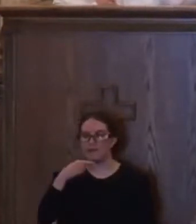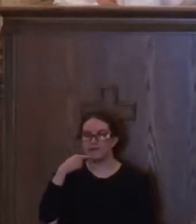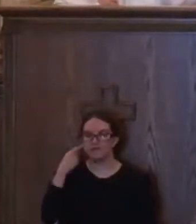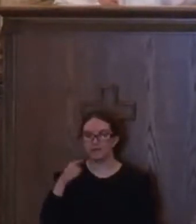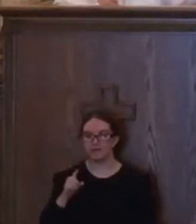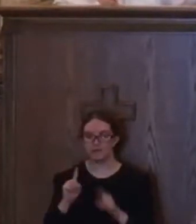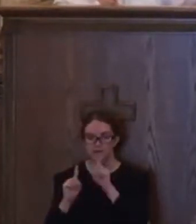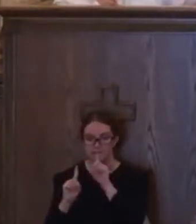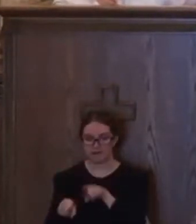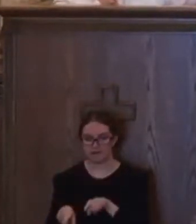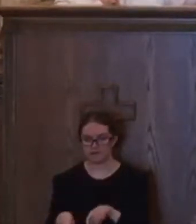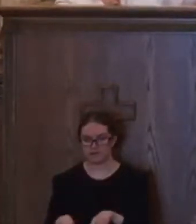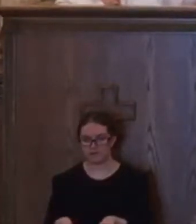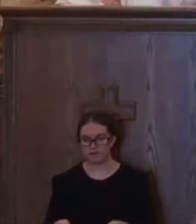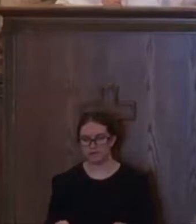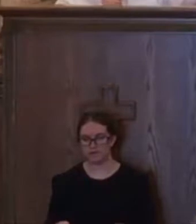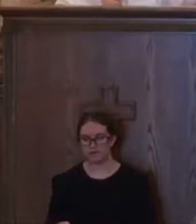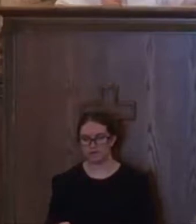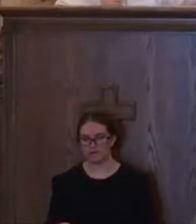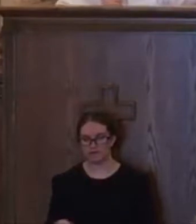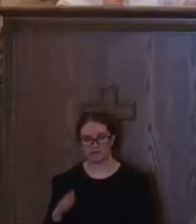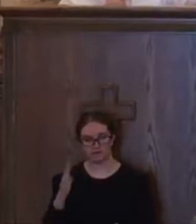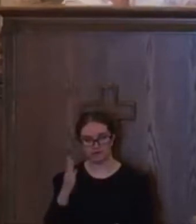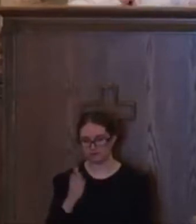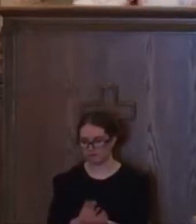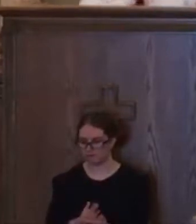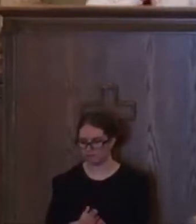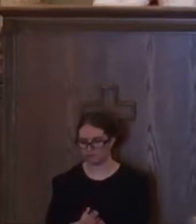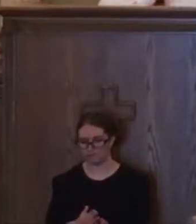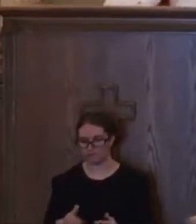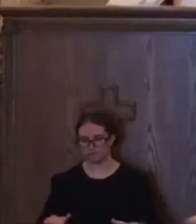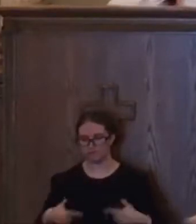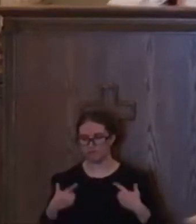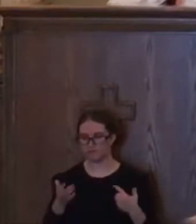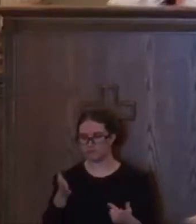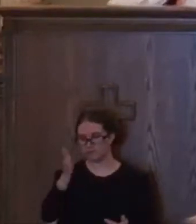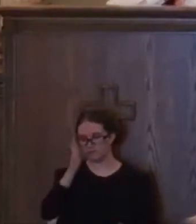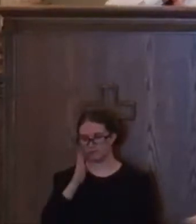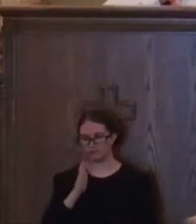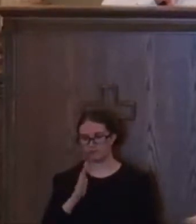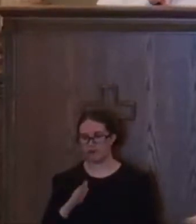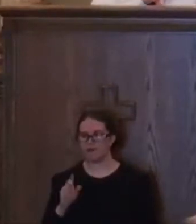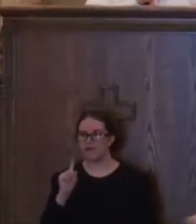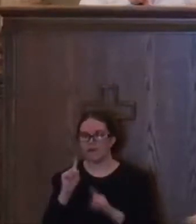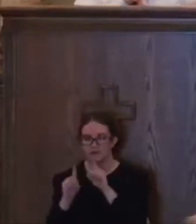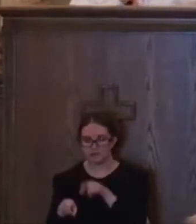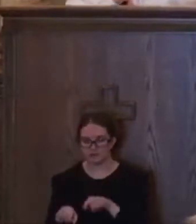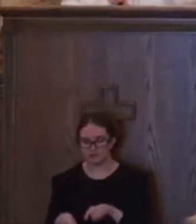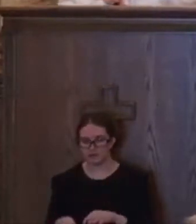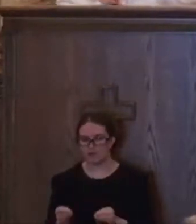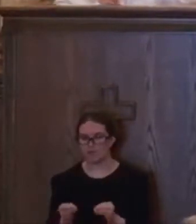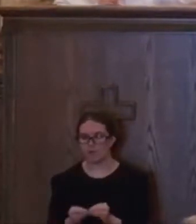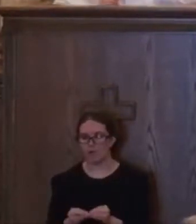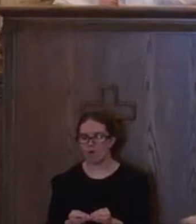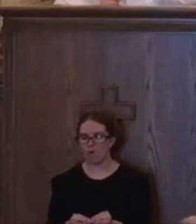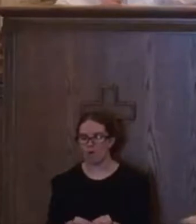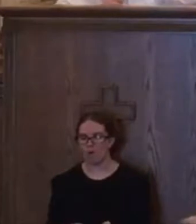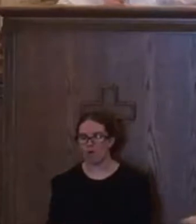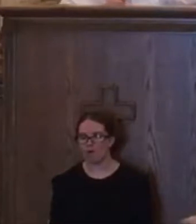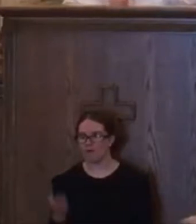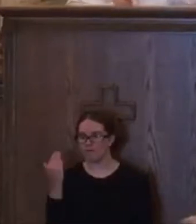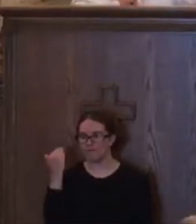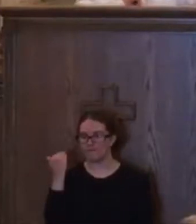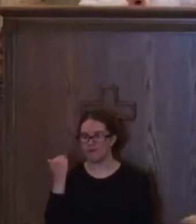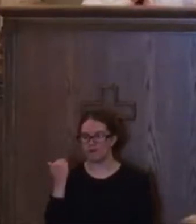you the answer is not to stop living for God. The answer is to live for God more than you ever have